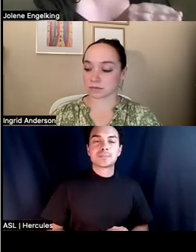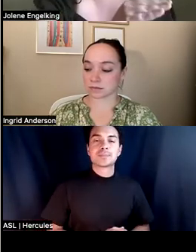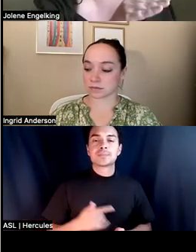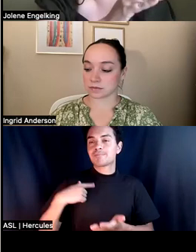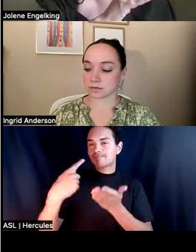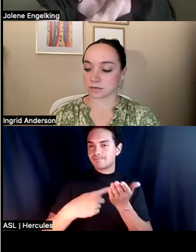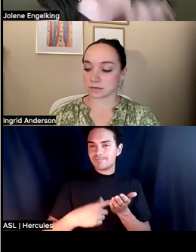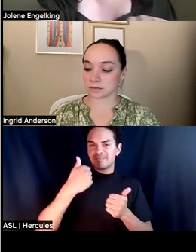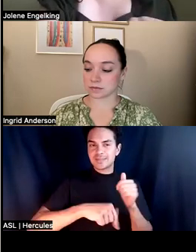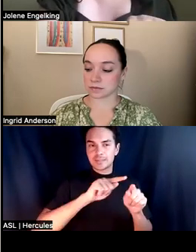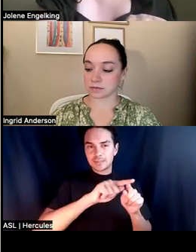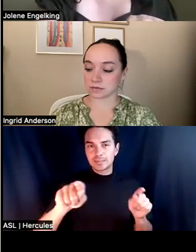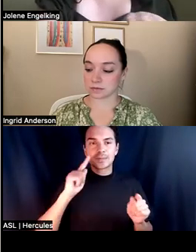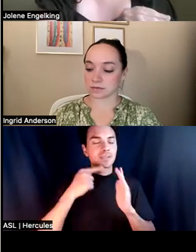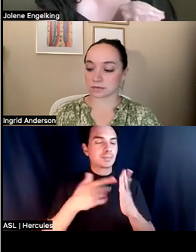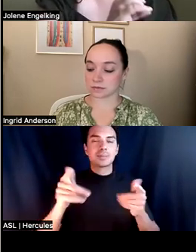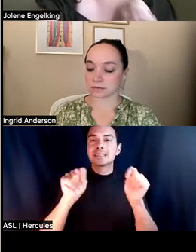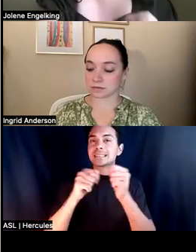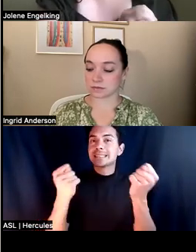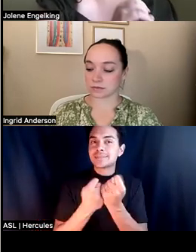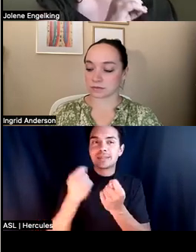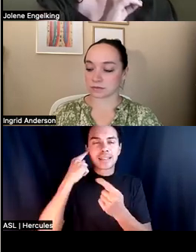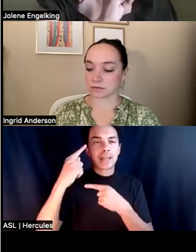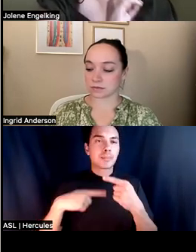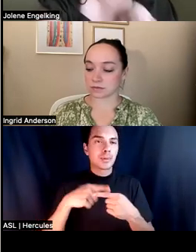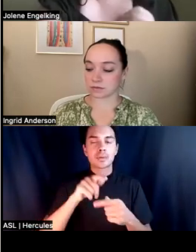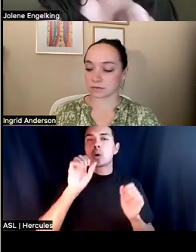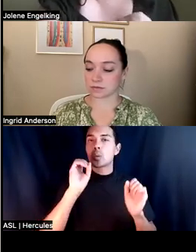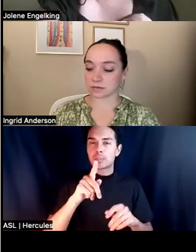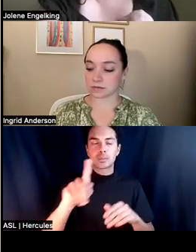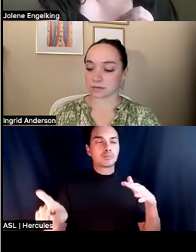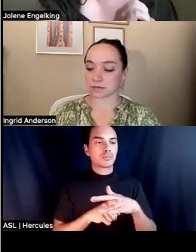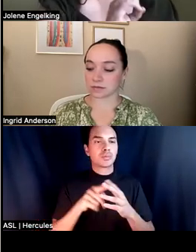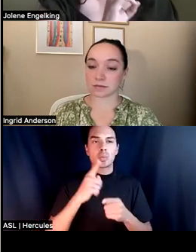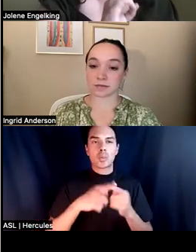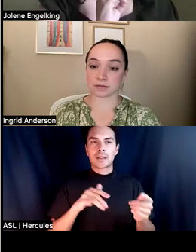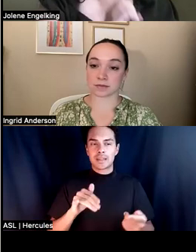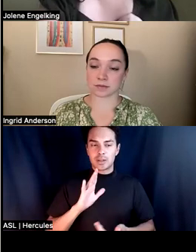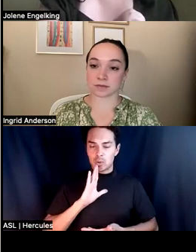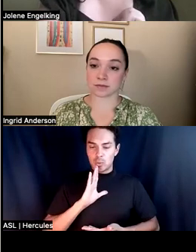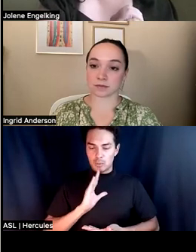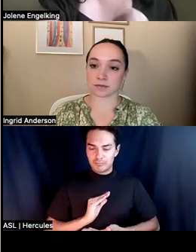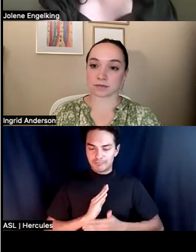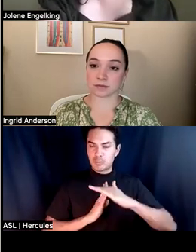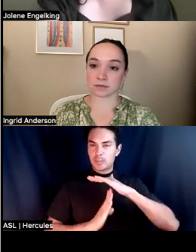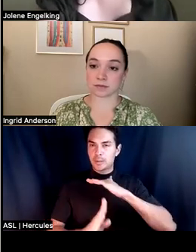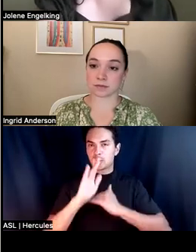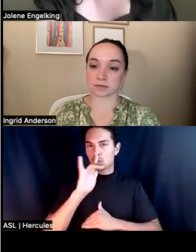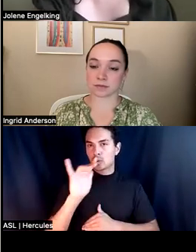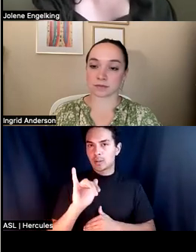of these, like with teams, thinking about, okay, so what does humility look like, especially in environments